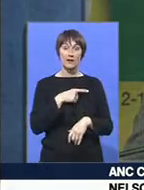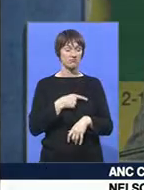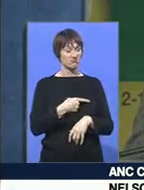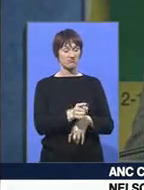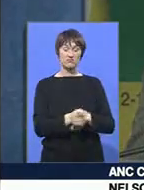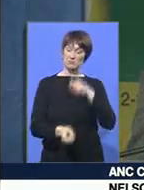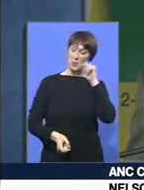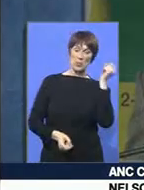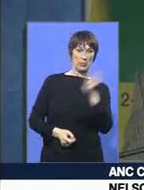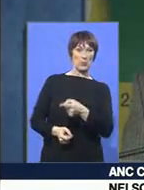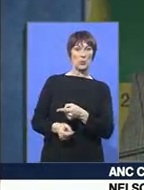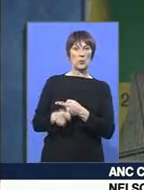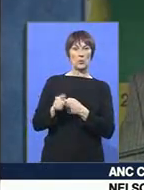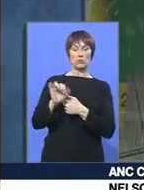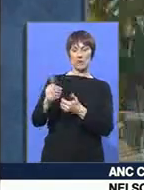apartheid.